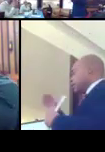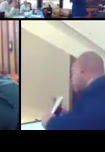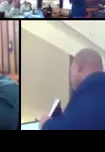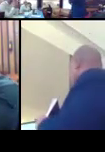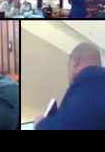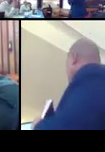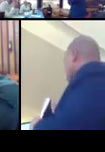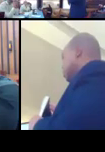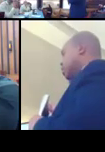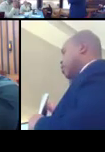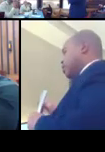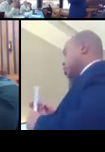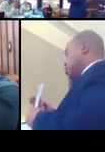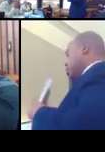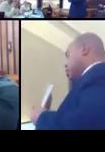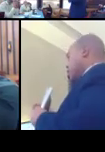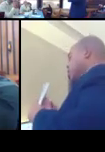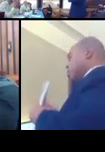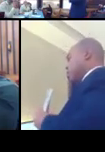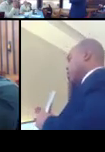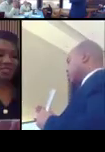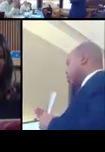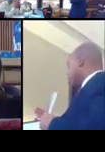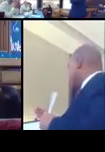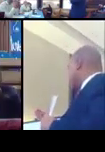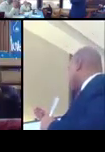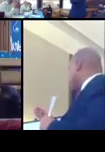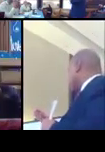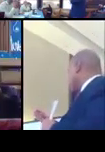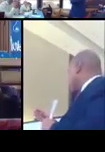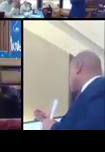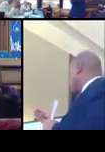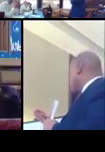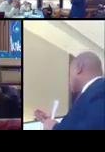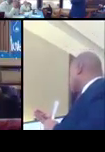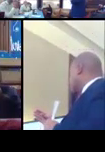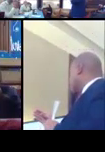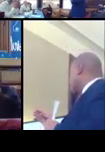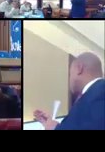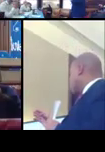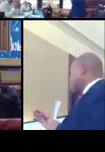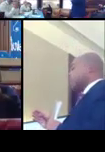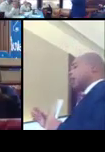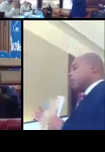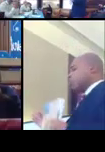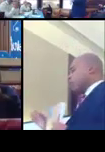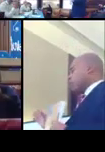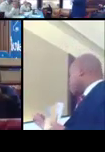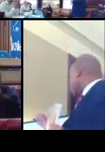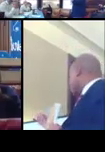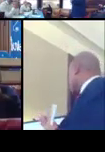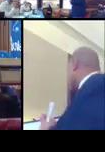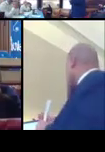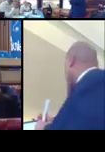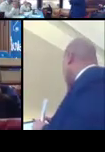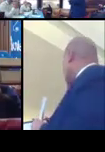bear, and here's the gap that we need to consider, that the city and other people need to consider to fill in order to make this a viable, more